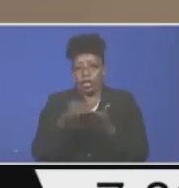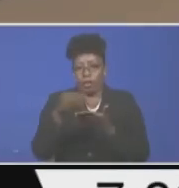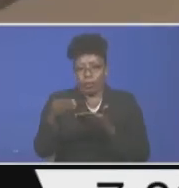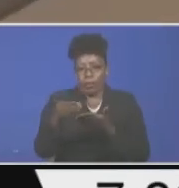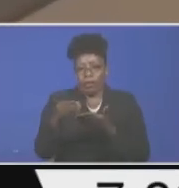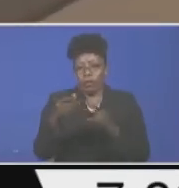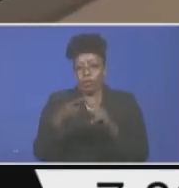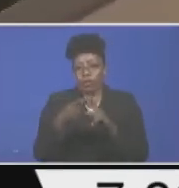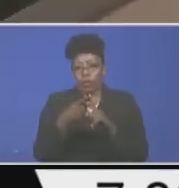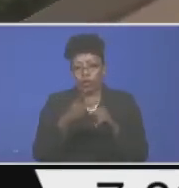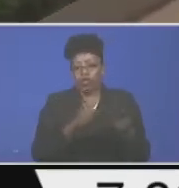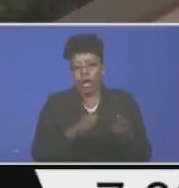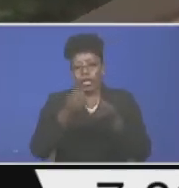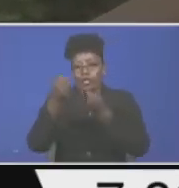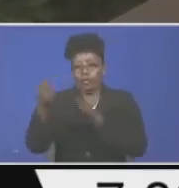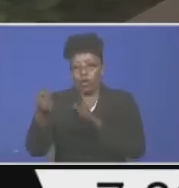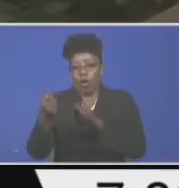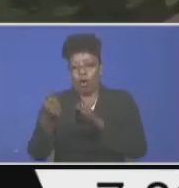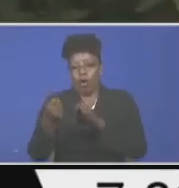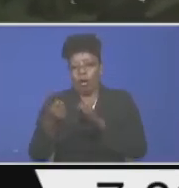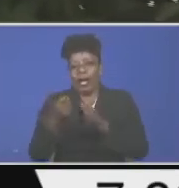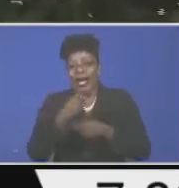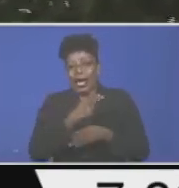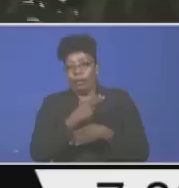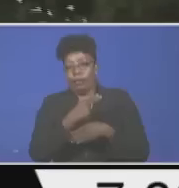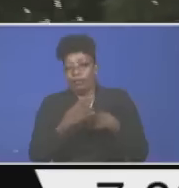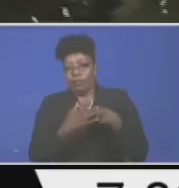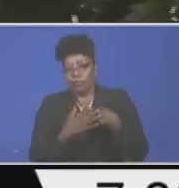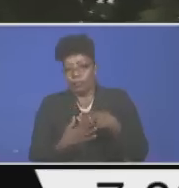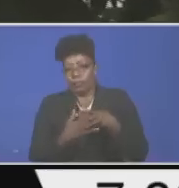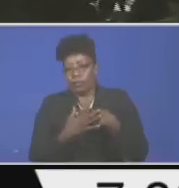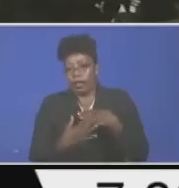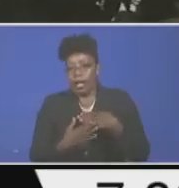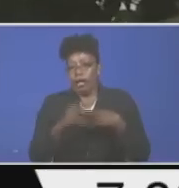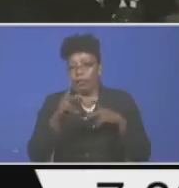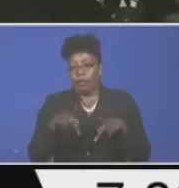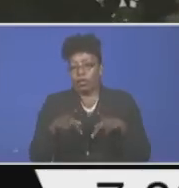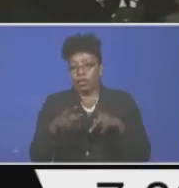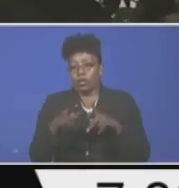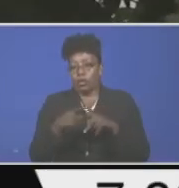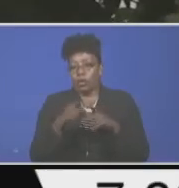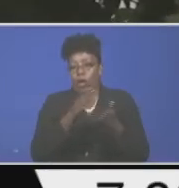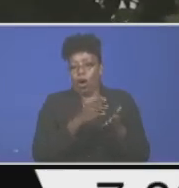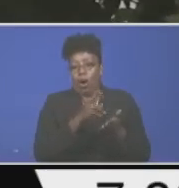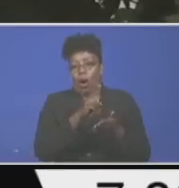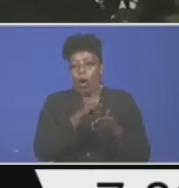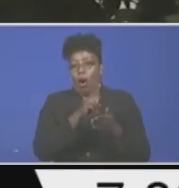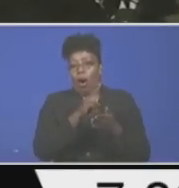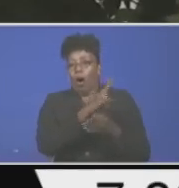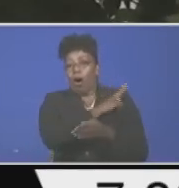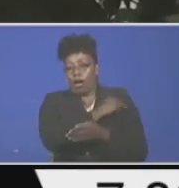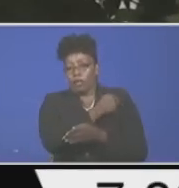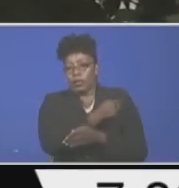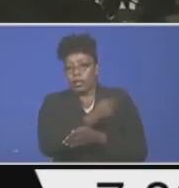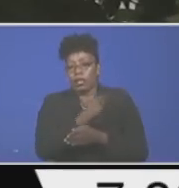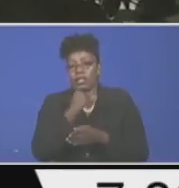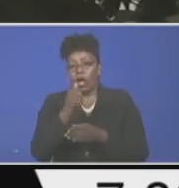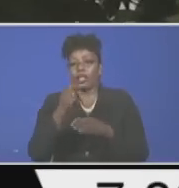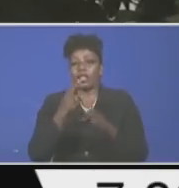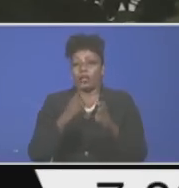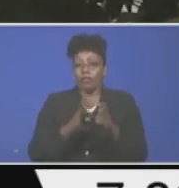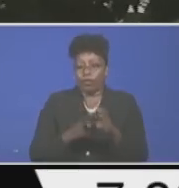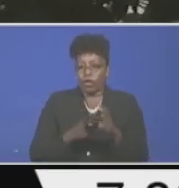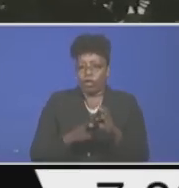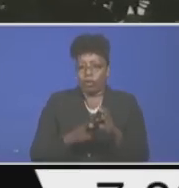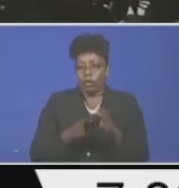be charged to transport dialysis patients to the Princess Margaret Hospital. Health Minister Dr. the Honorable Dwayne Sands did not confirm what led to the